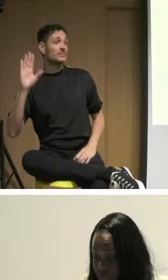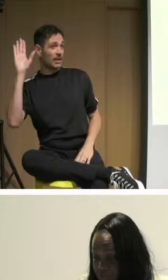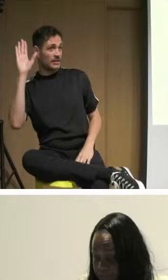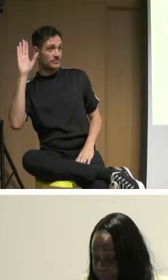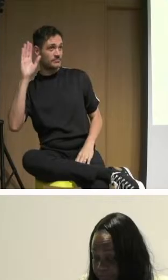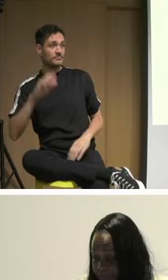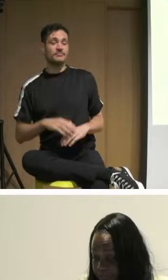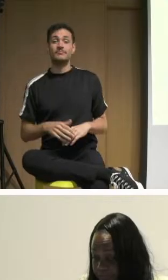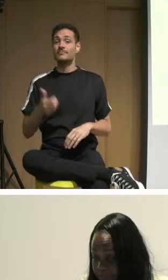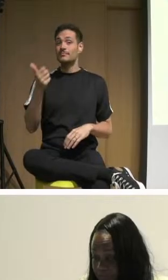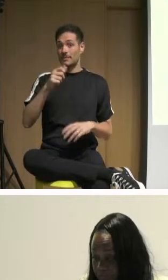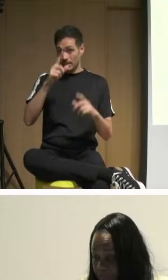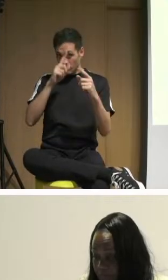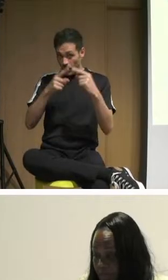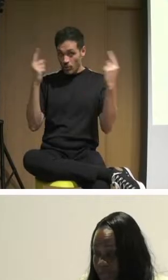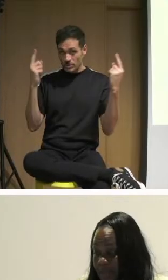Aye.